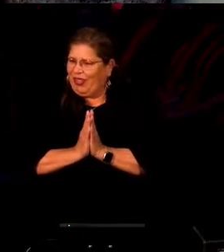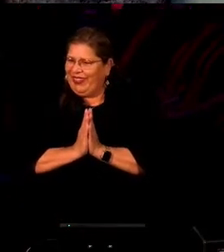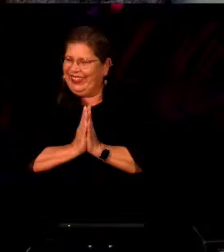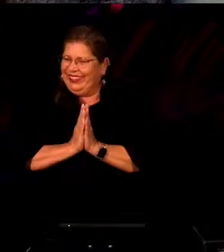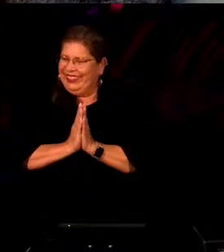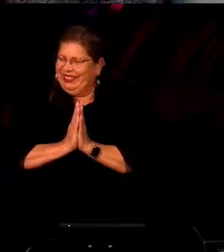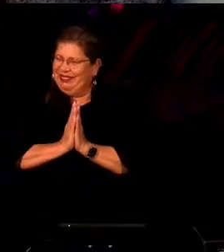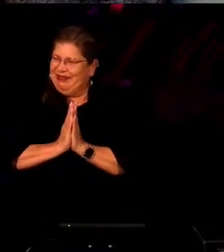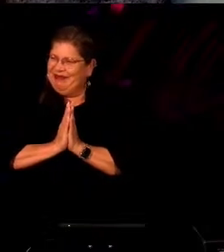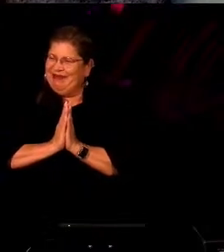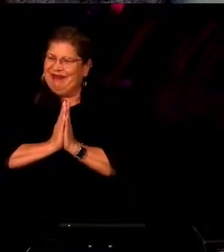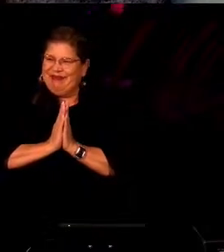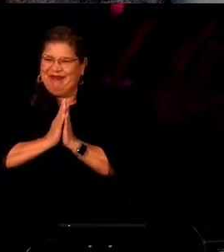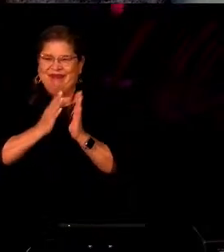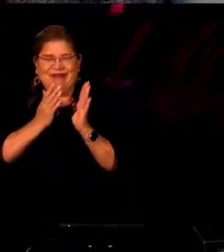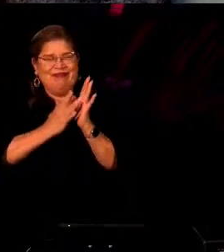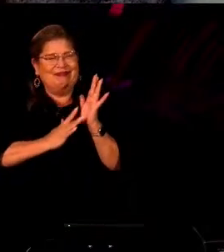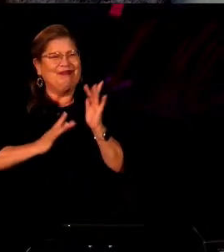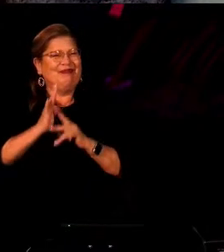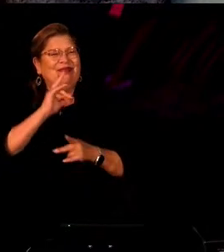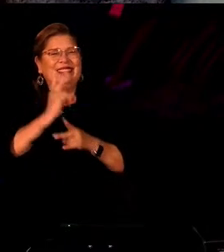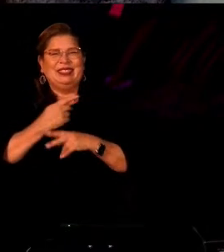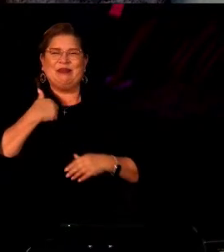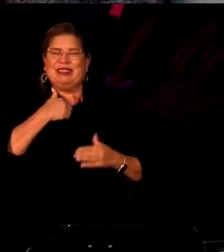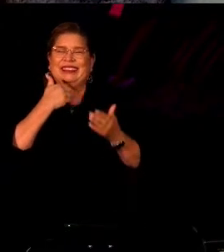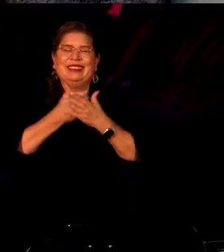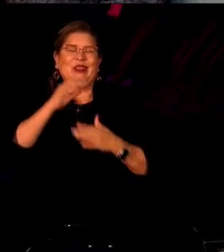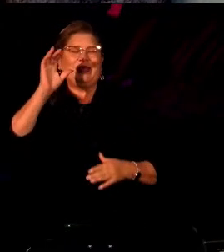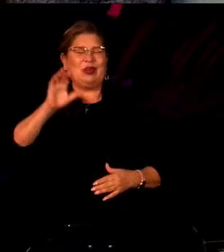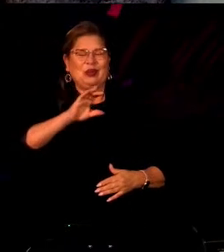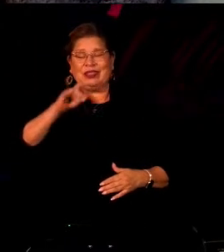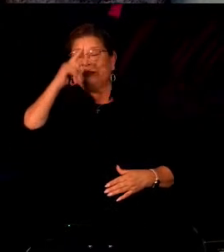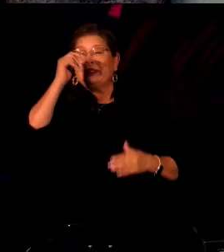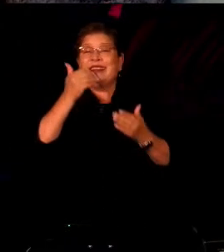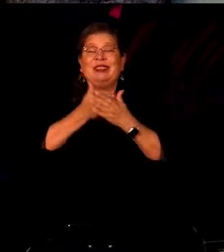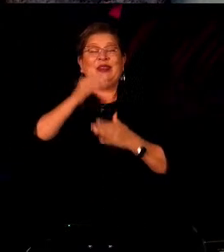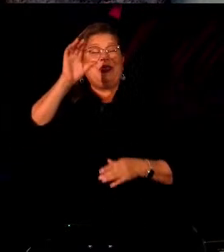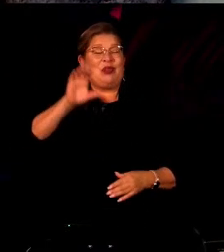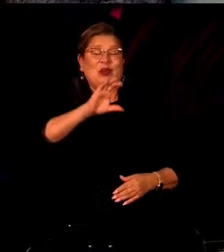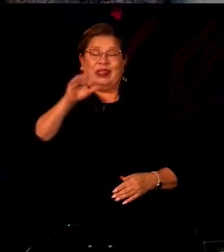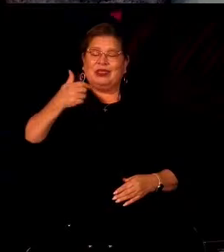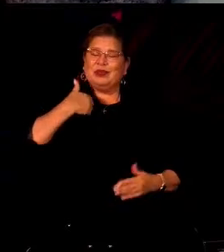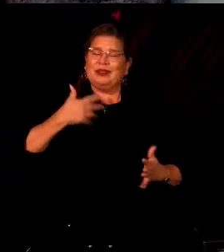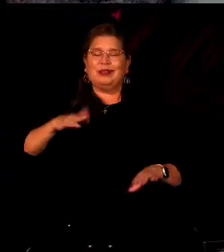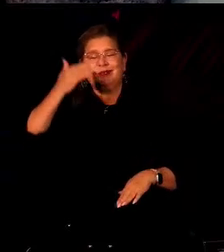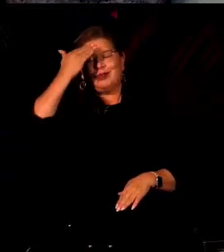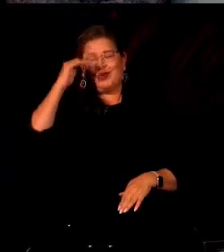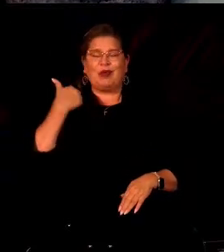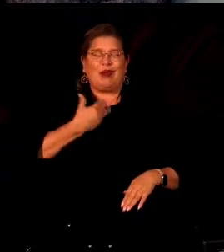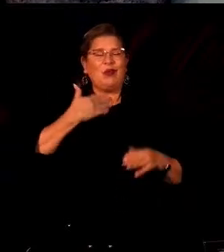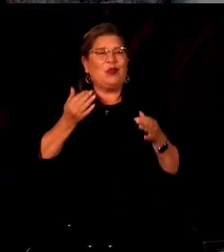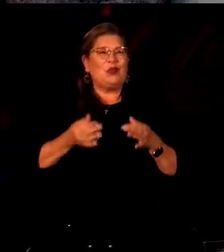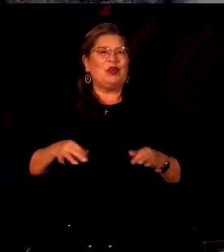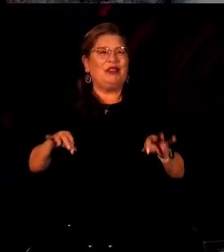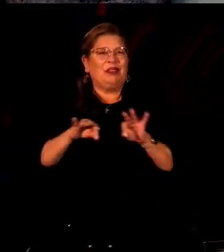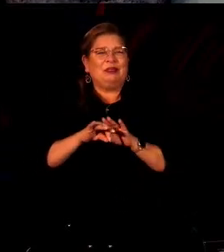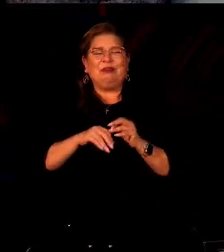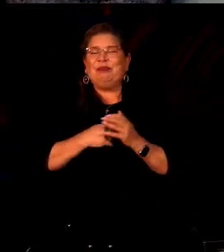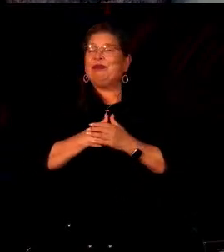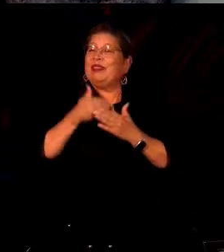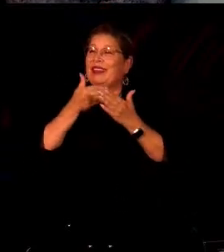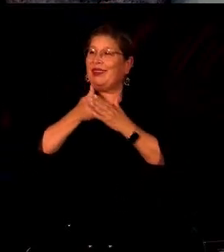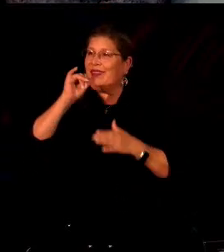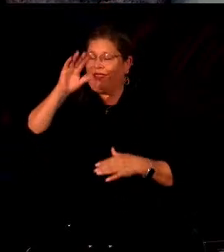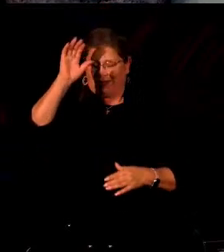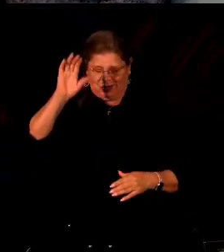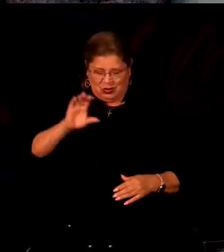Jesus, keep us near the cross, because near the cross we know our worth. Near the